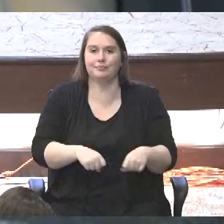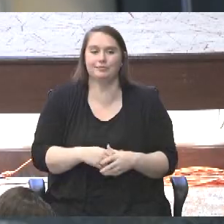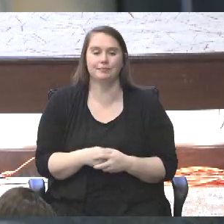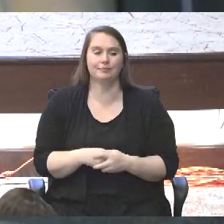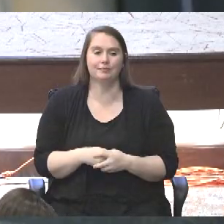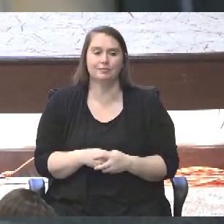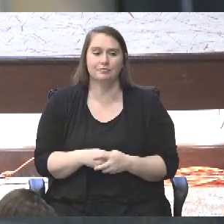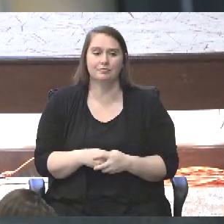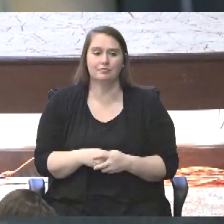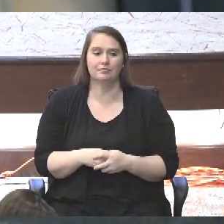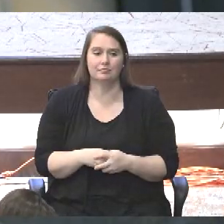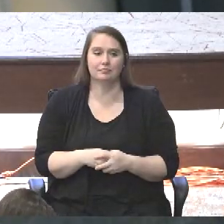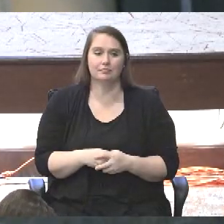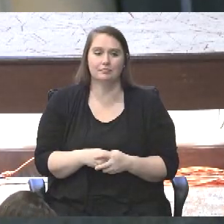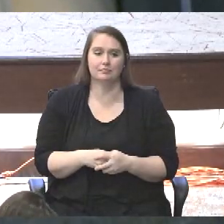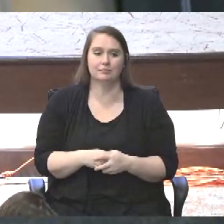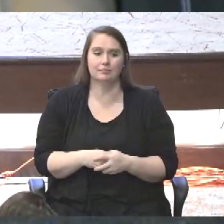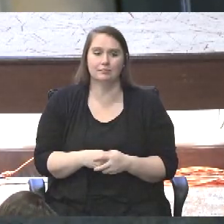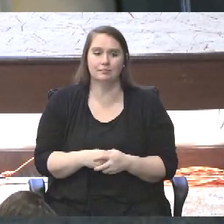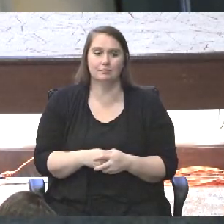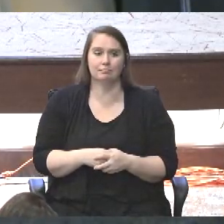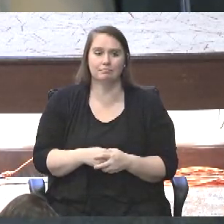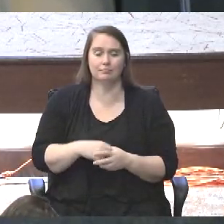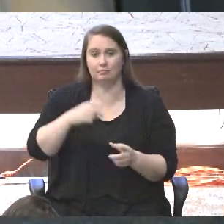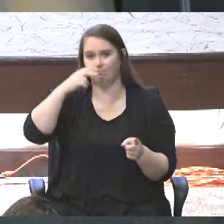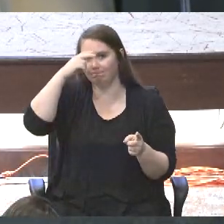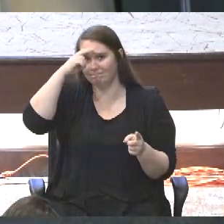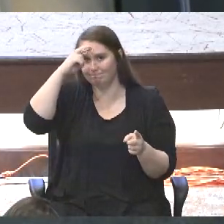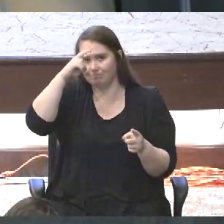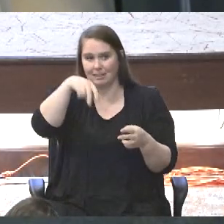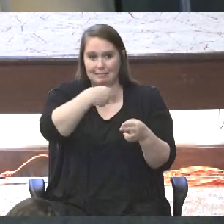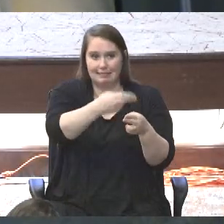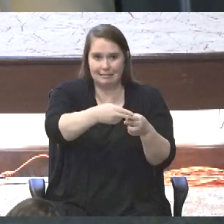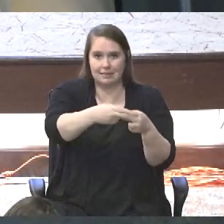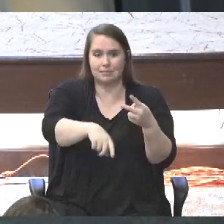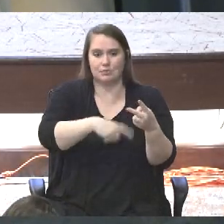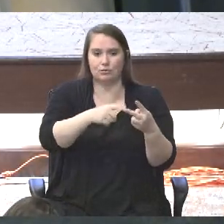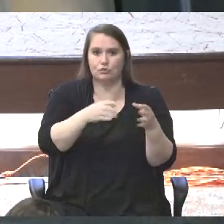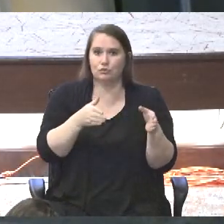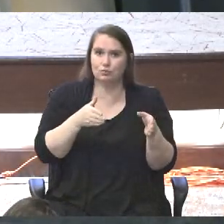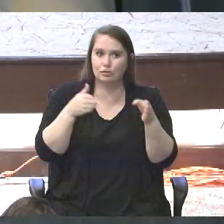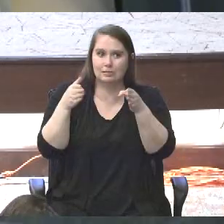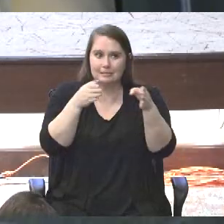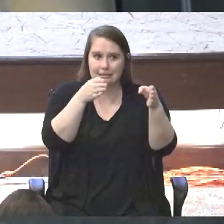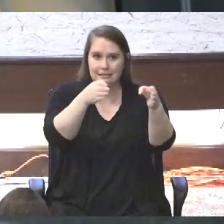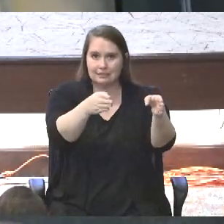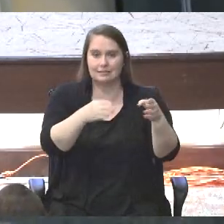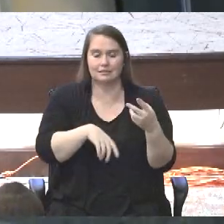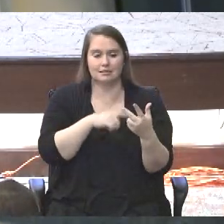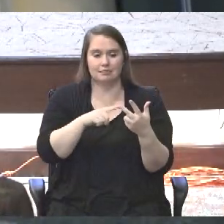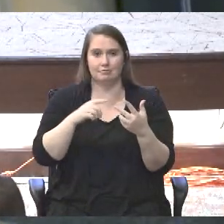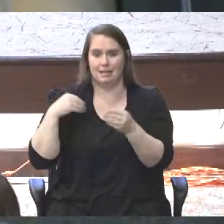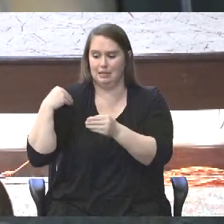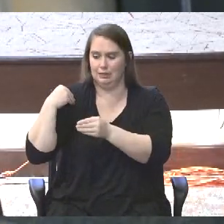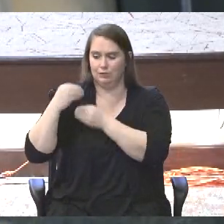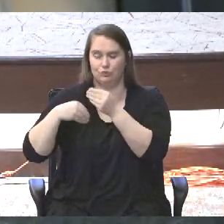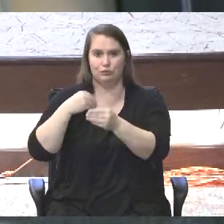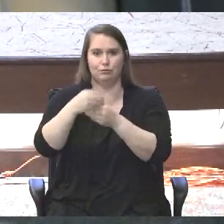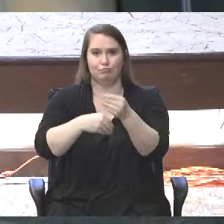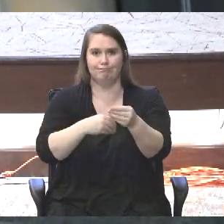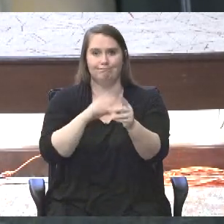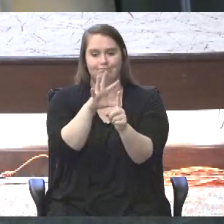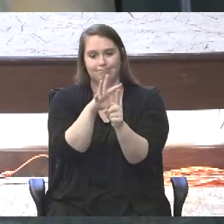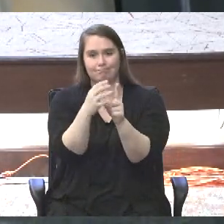the Hispanic names and streets and our heritage of the